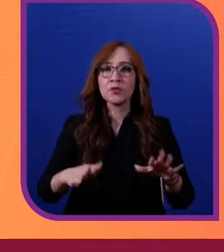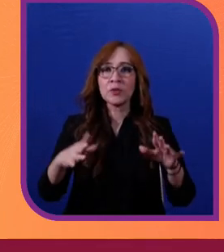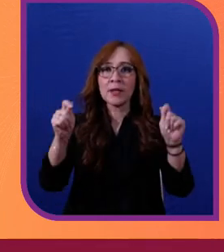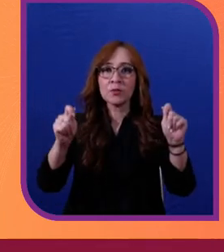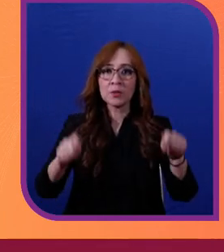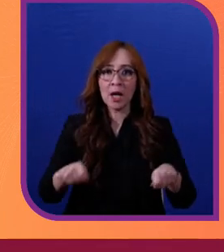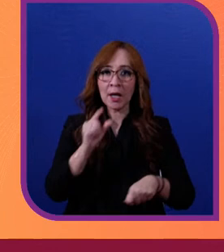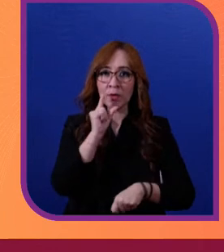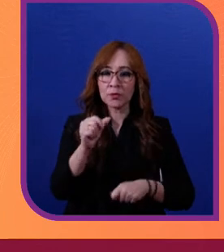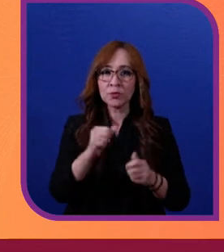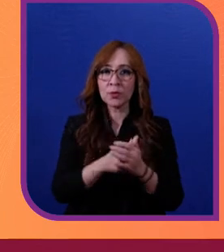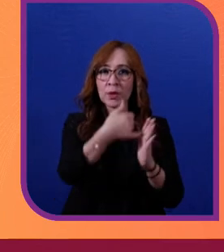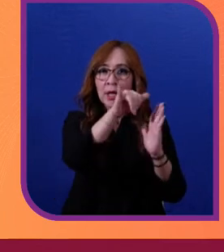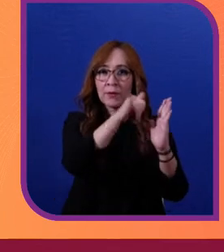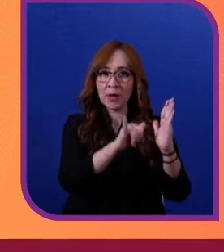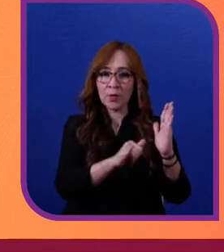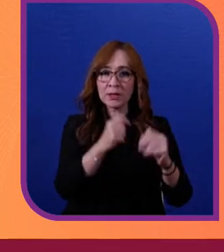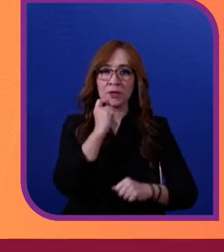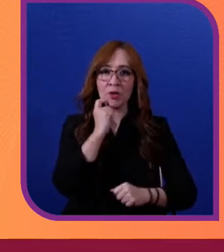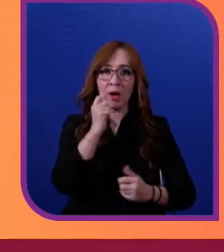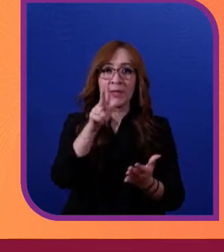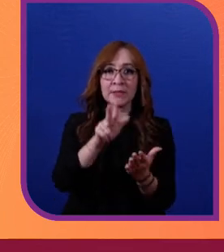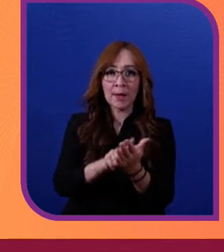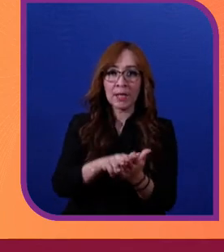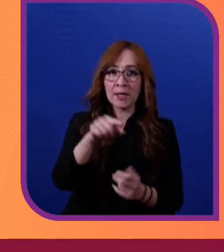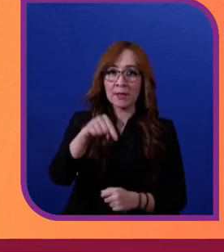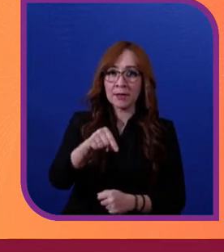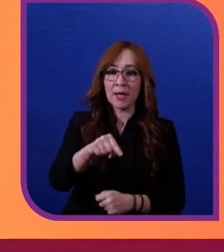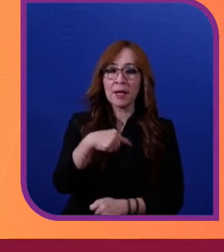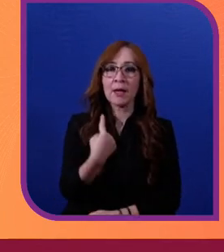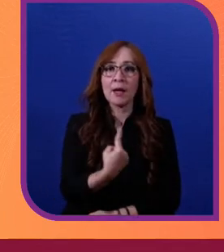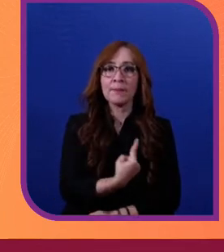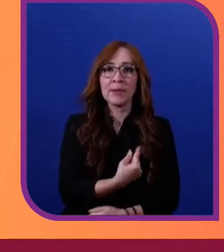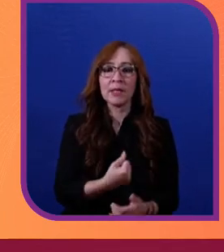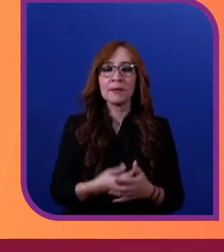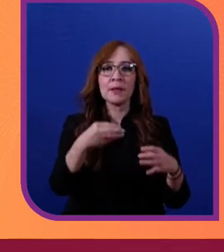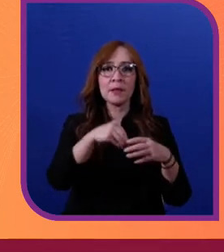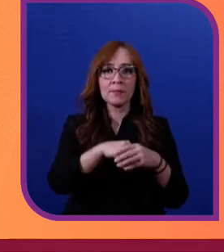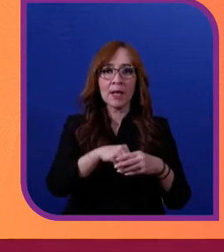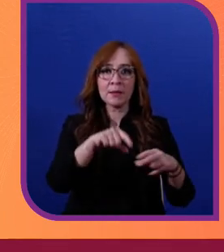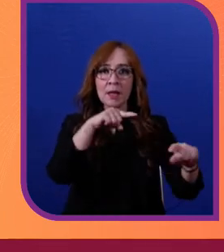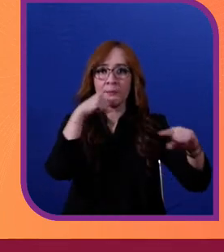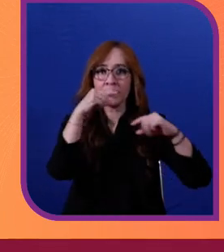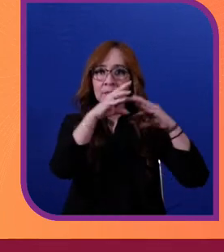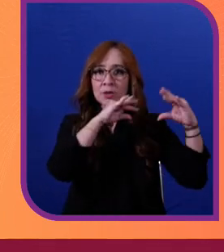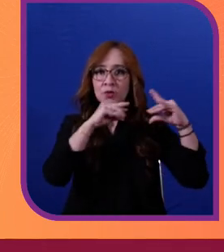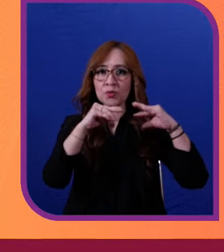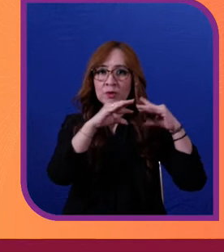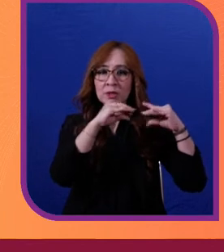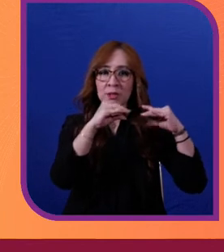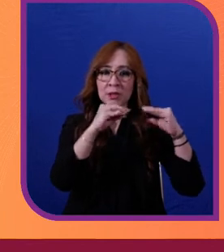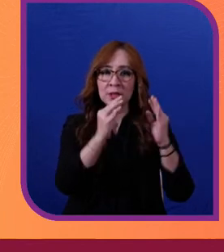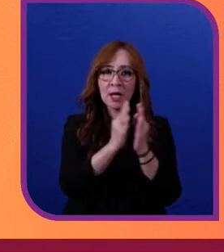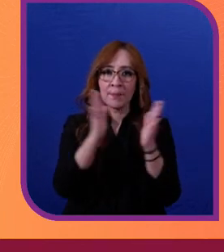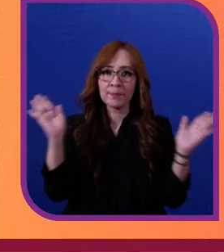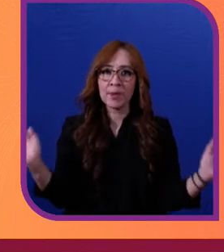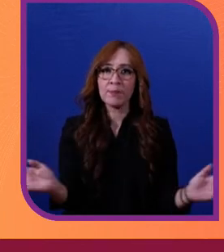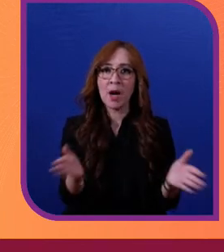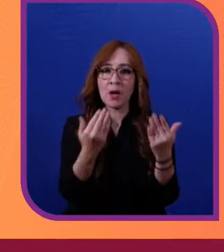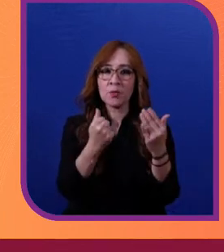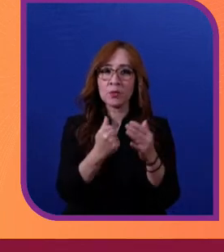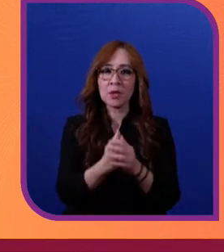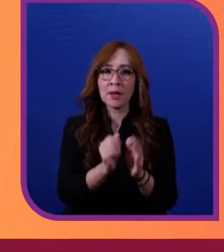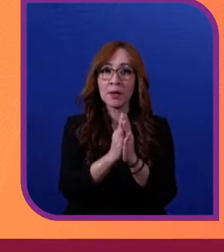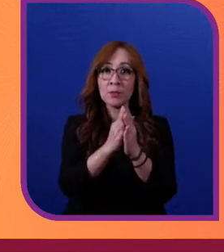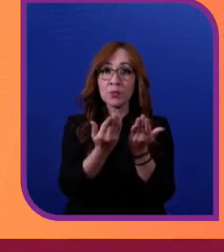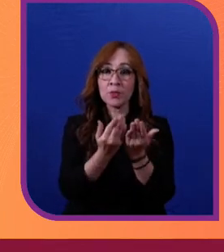And Now you're actively involve in the discussion our establishment of dari sgml quit